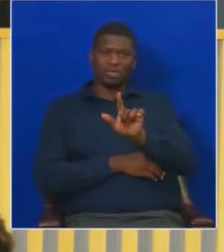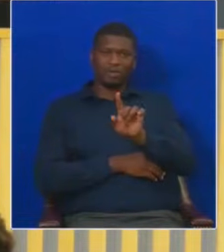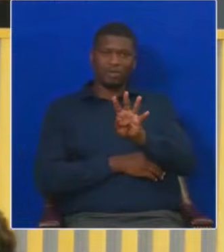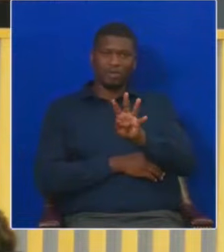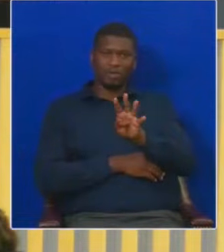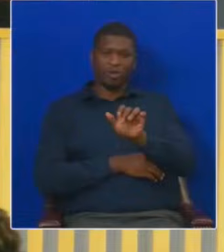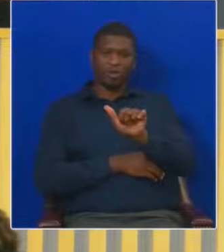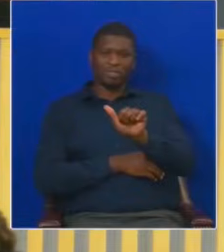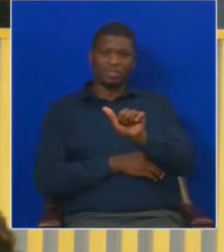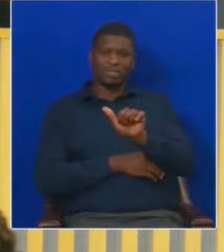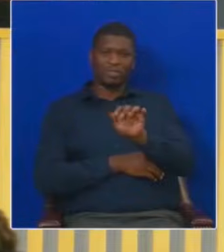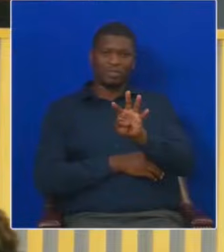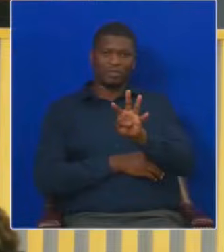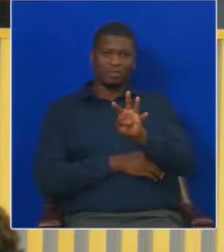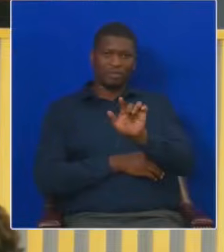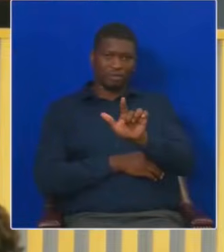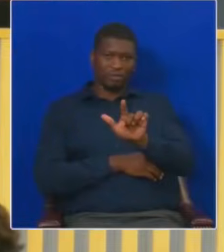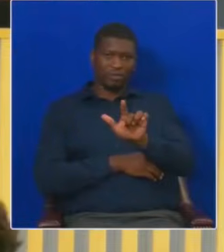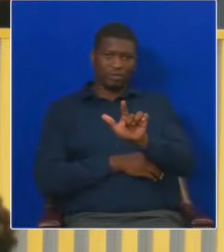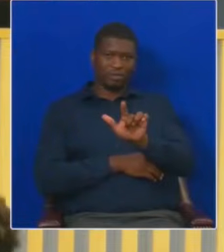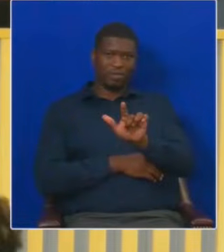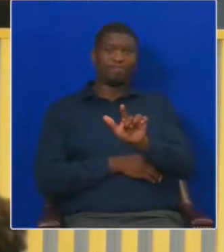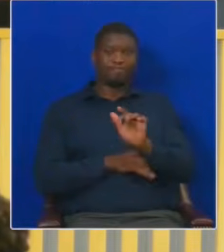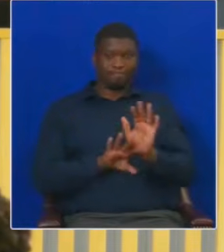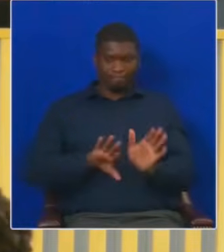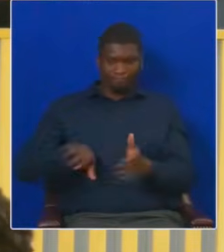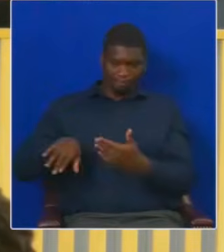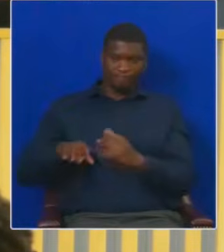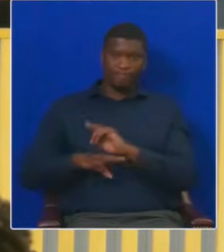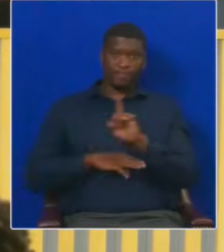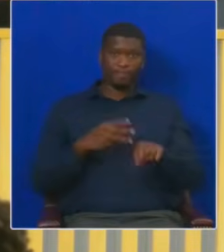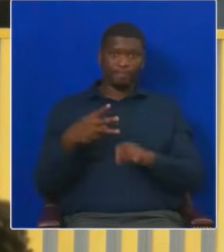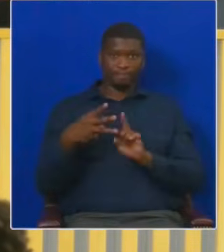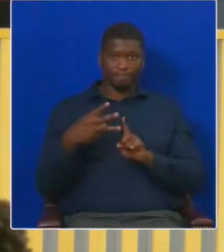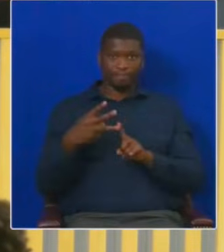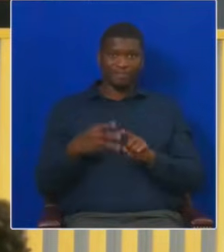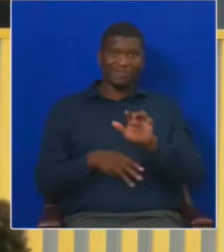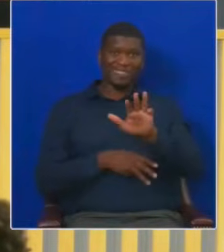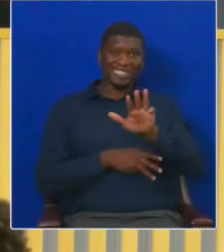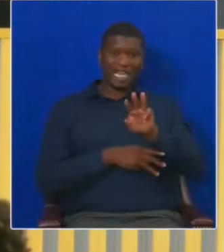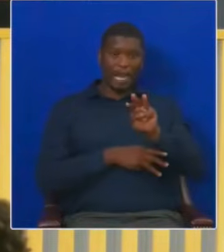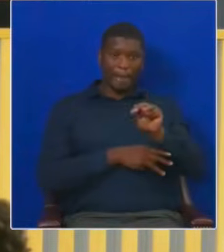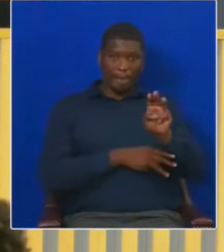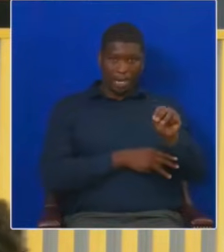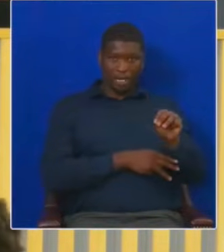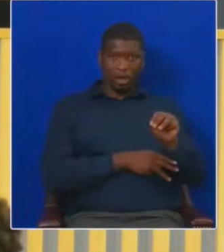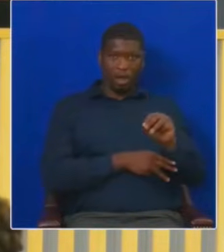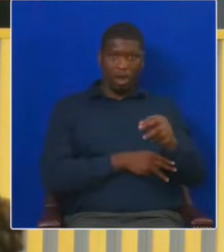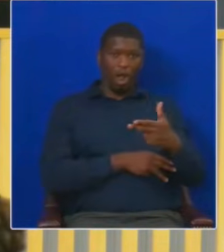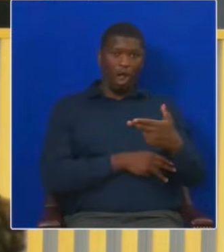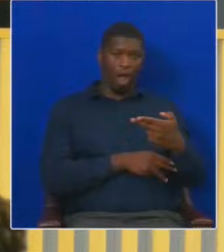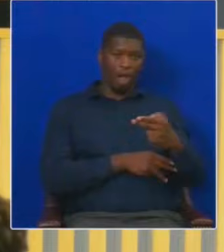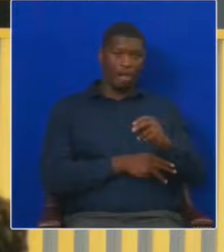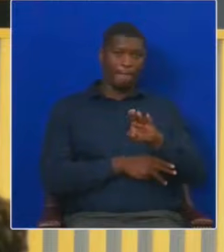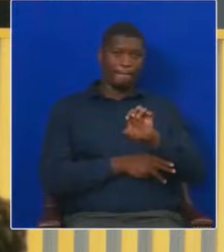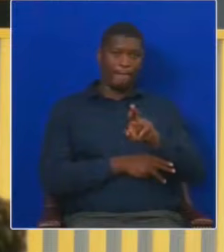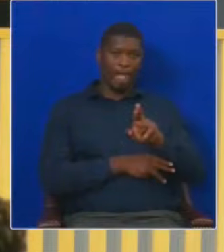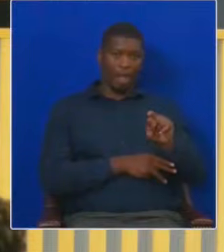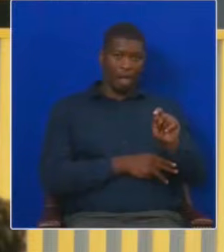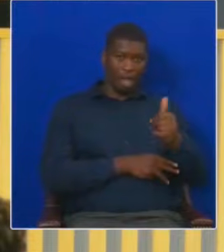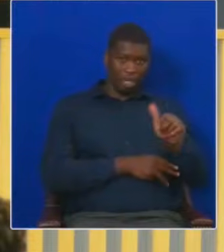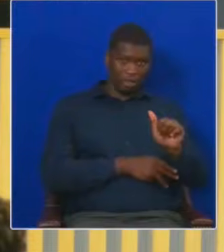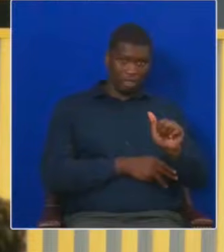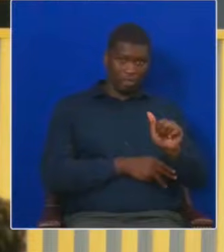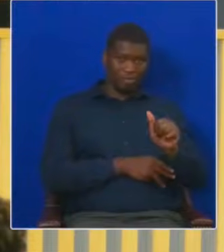002374647. Third item, it is a 9mm Beretta with serial number